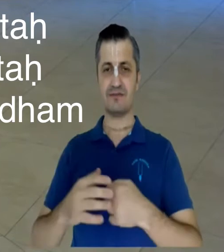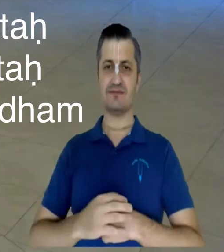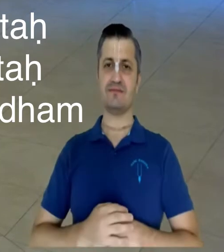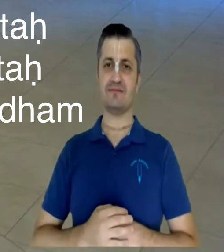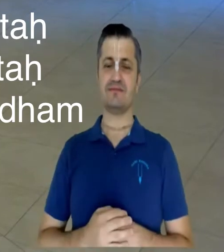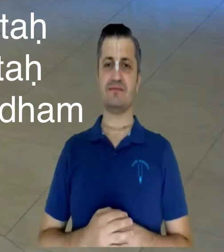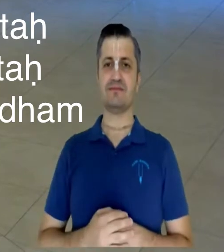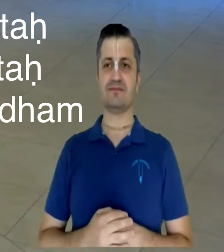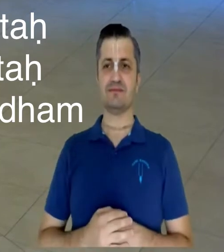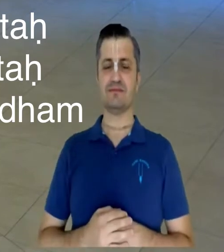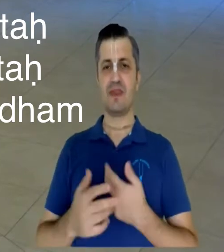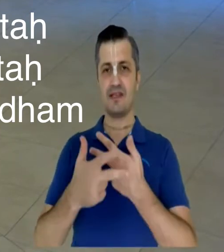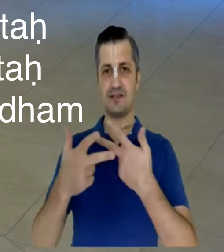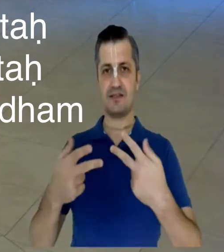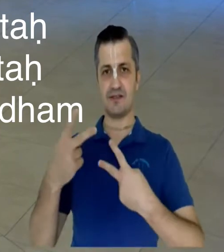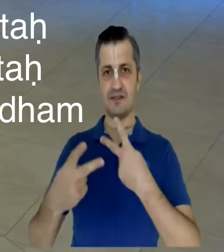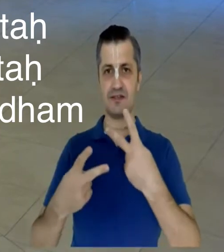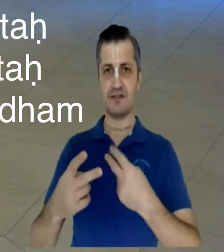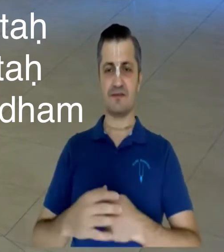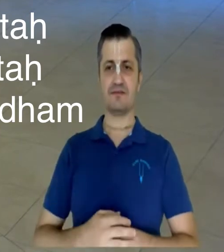Aham Vishvanaro Bhutva